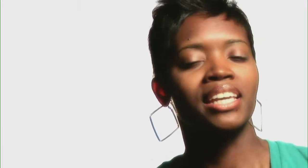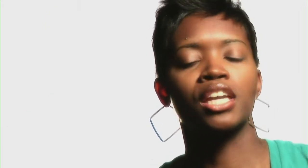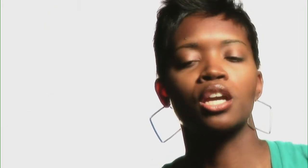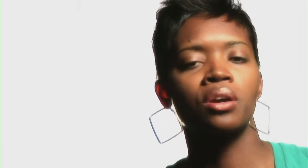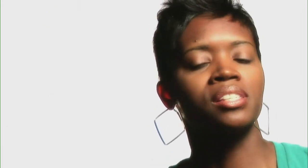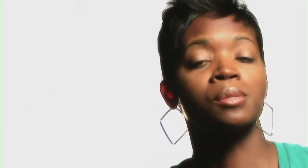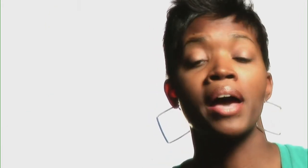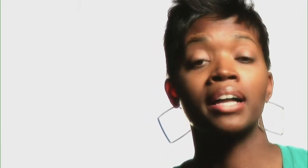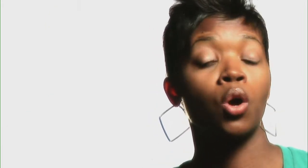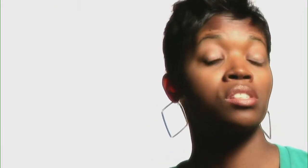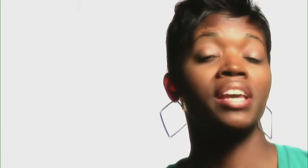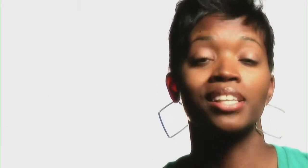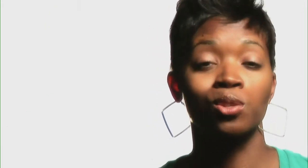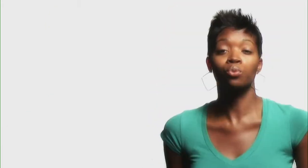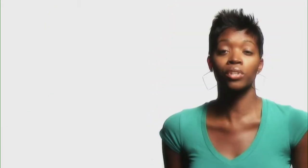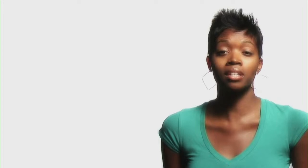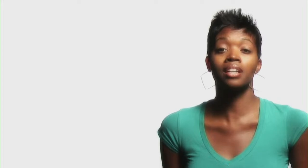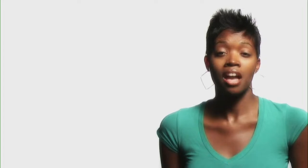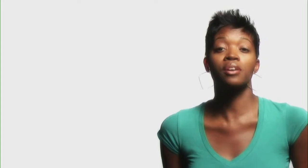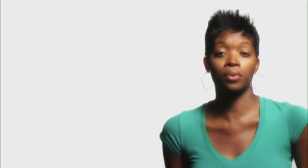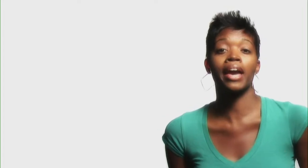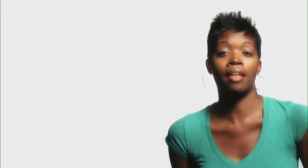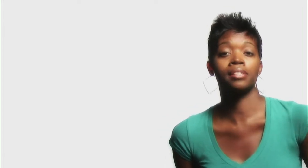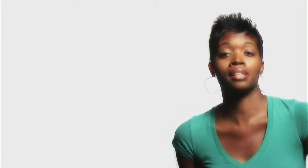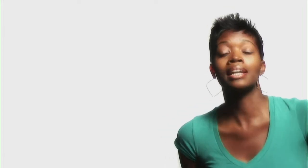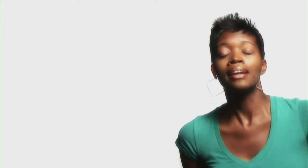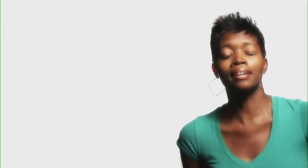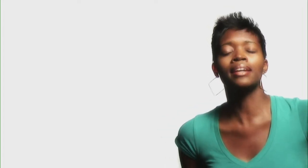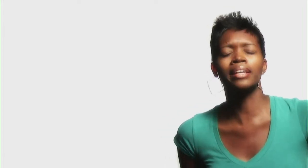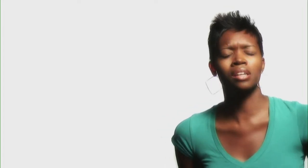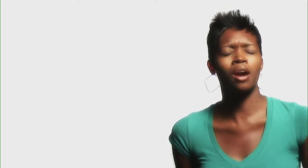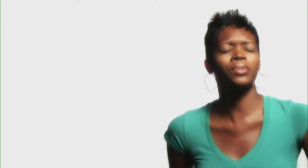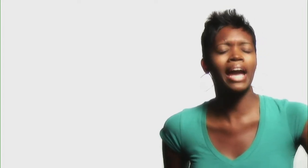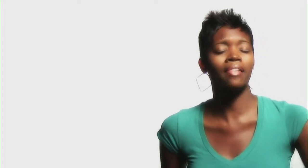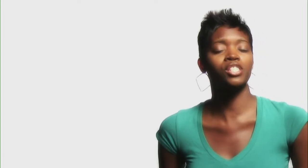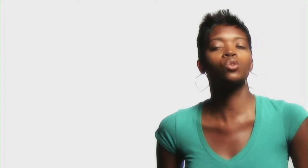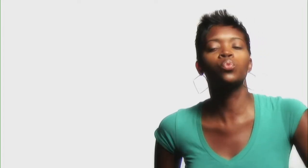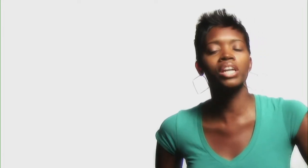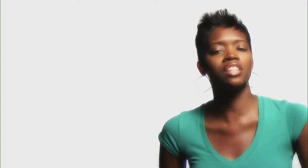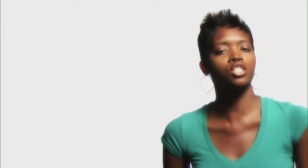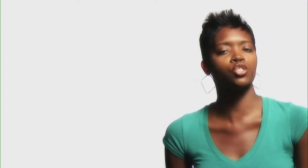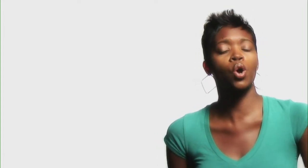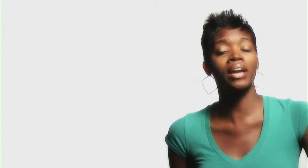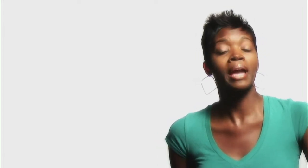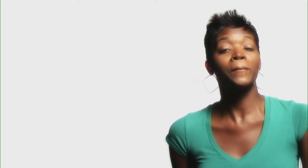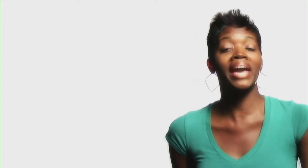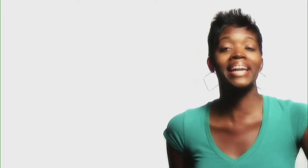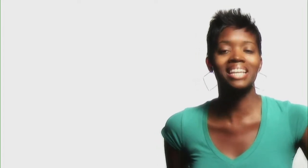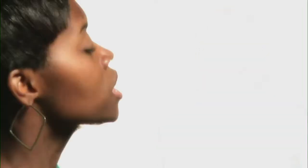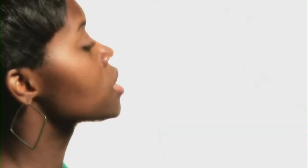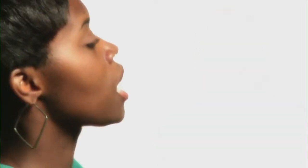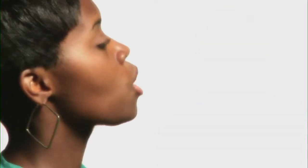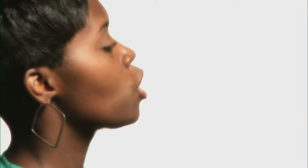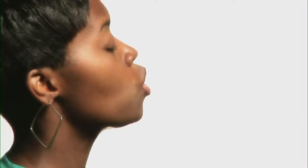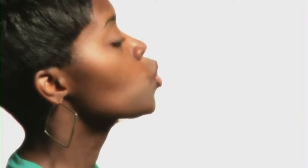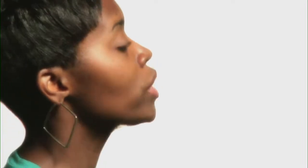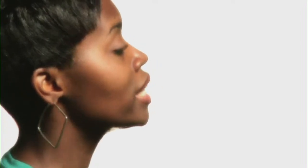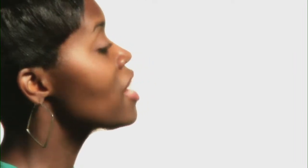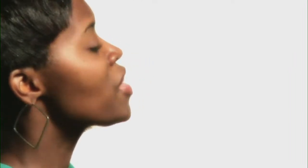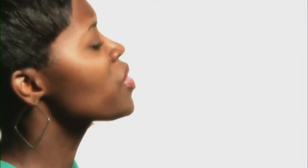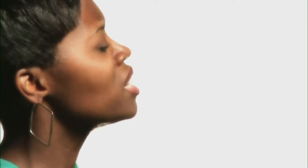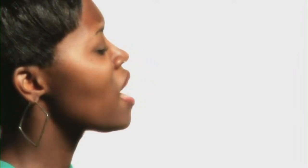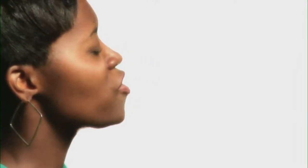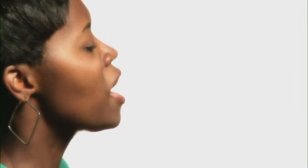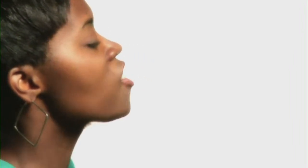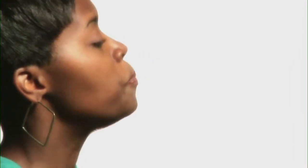see, hear, smell, or taste, realer than reality. He is our reality, realer than joy, pain, sorrow,